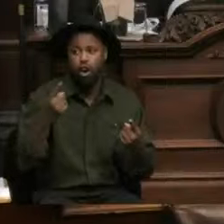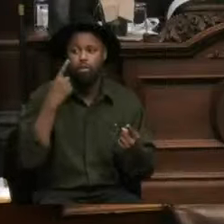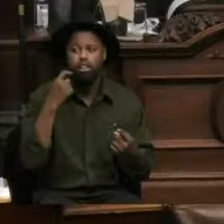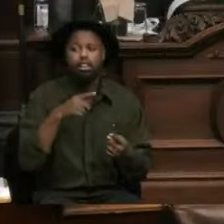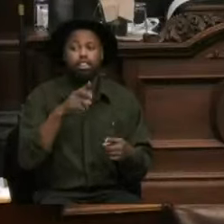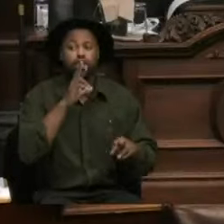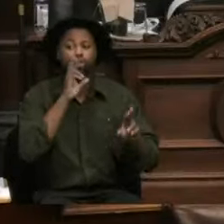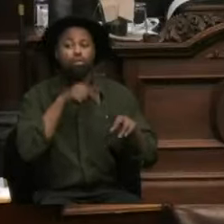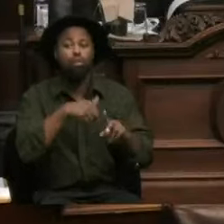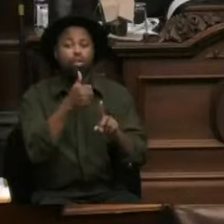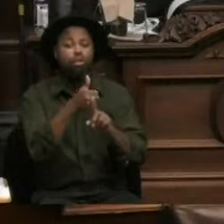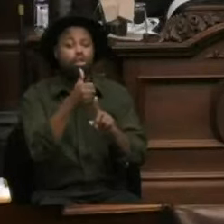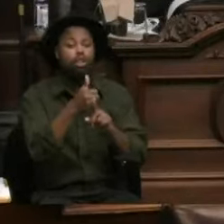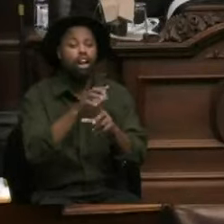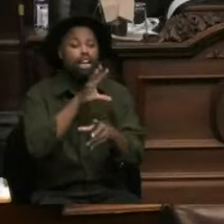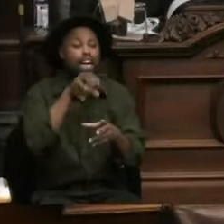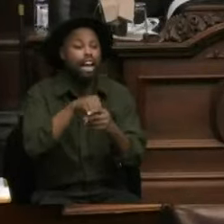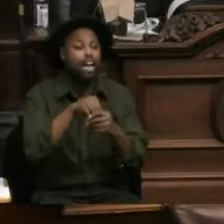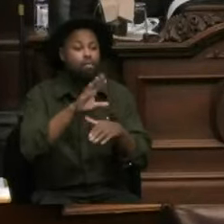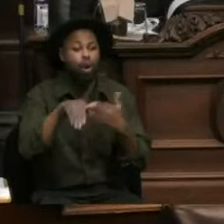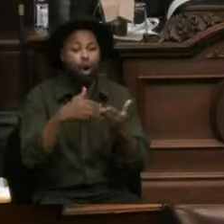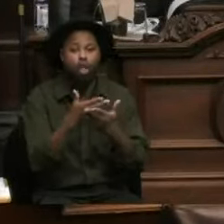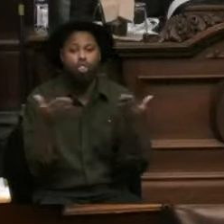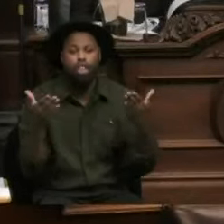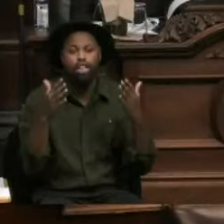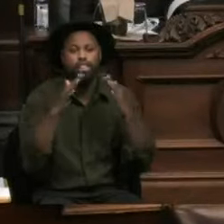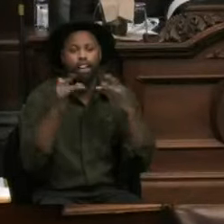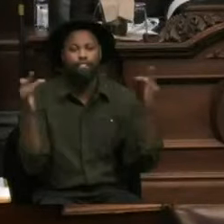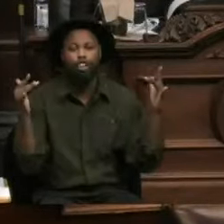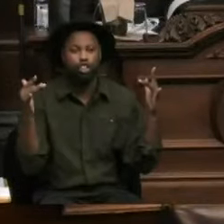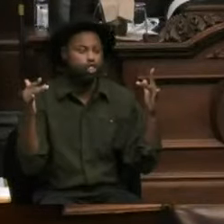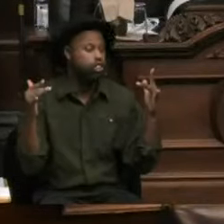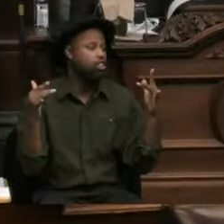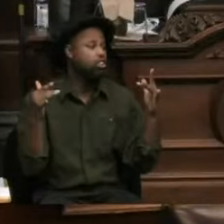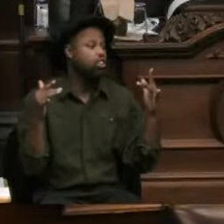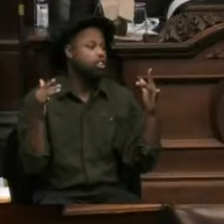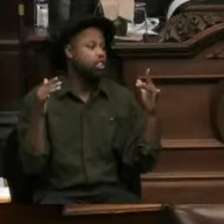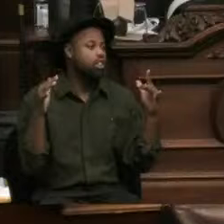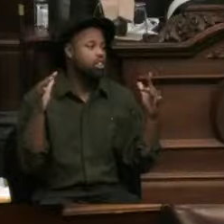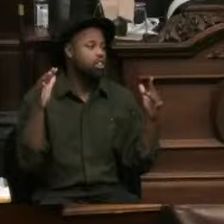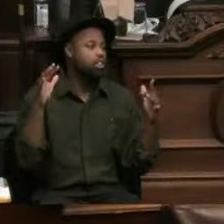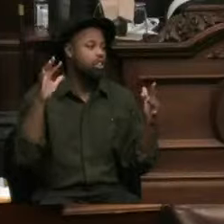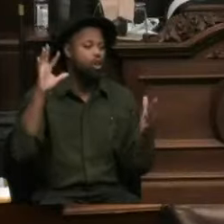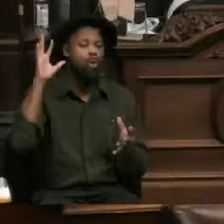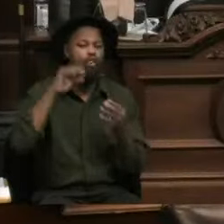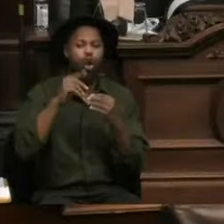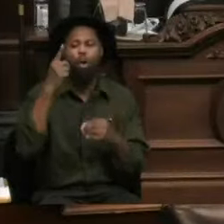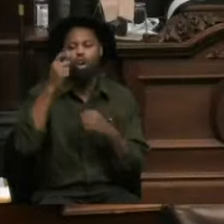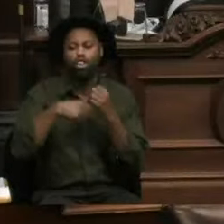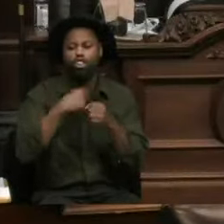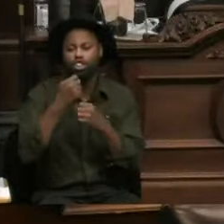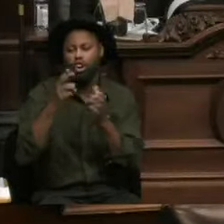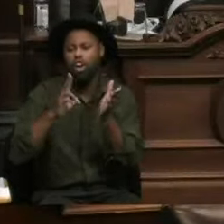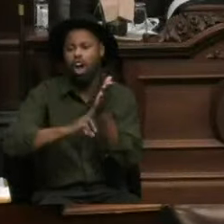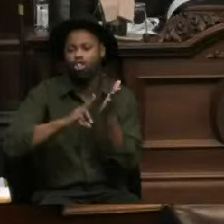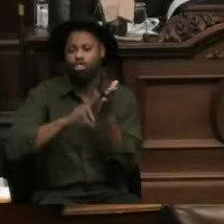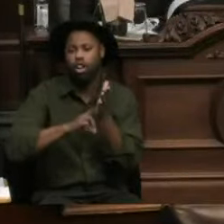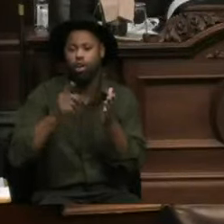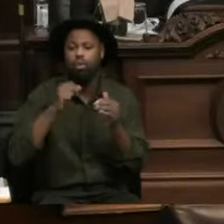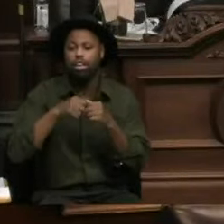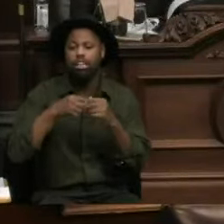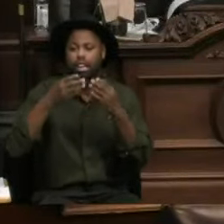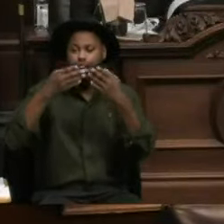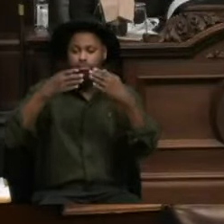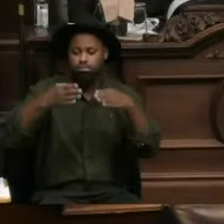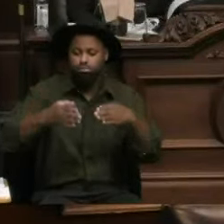report and the engagement with All Things Diverse is a overall year contract. We can break down what